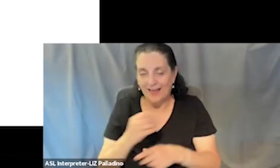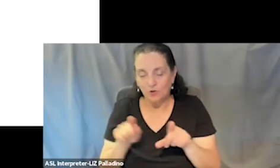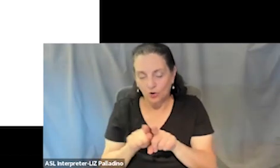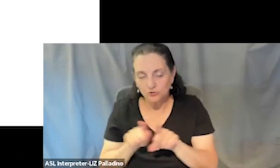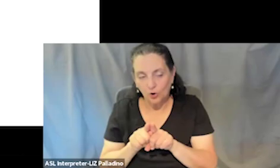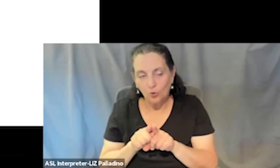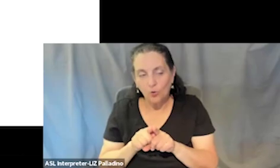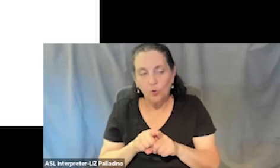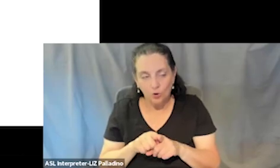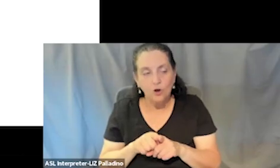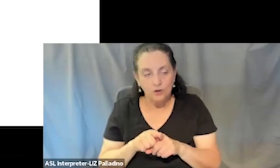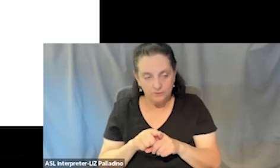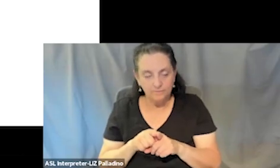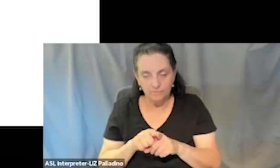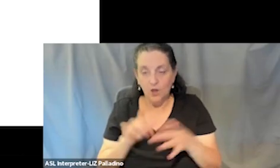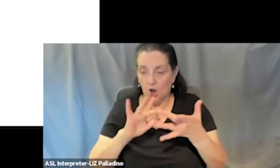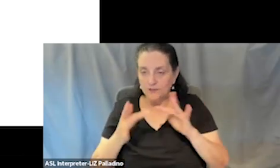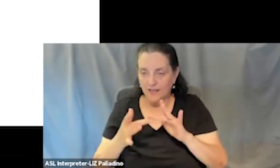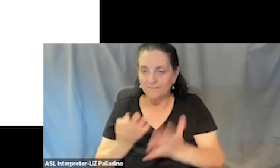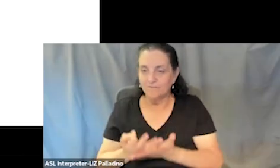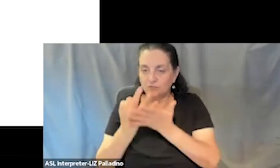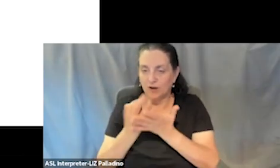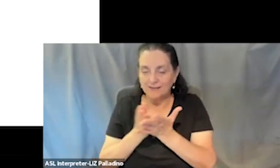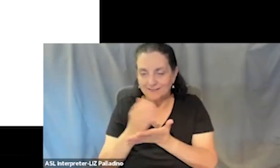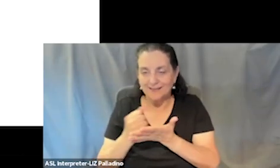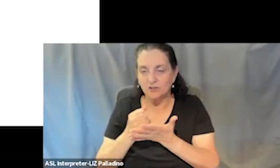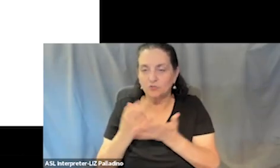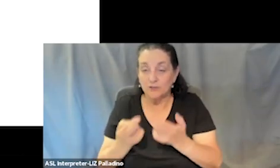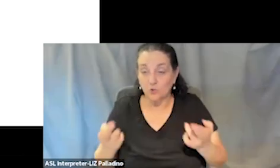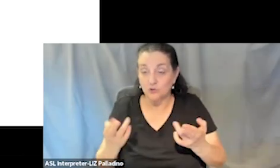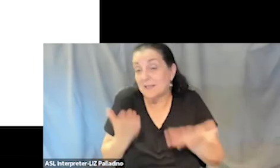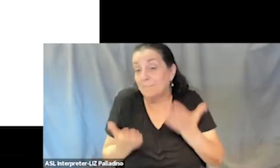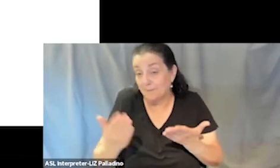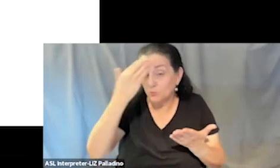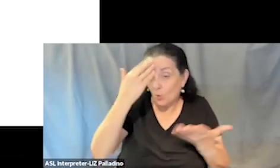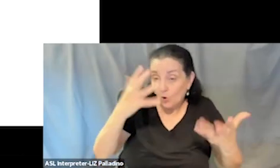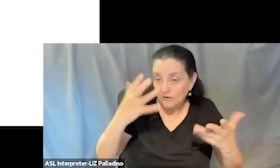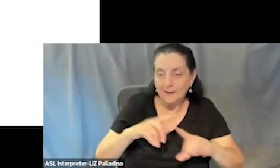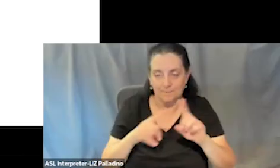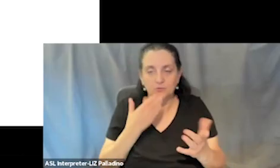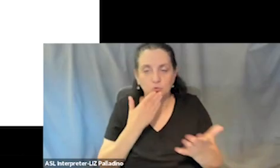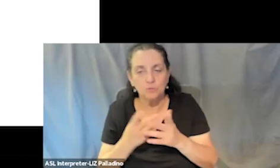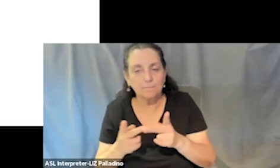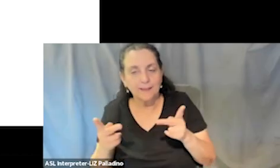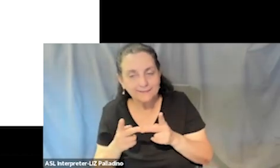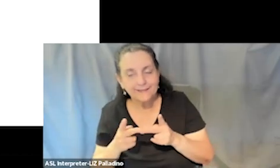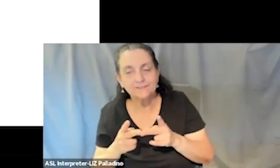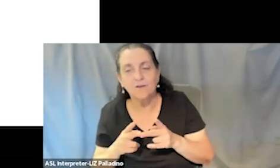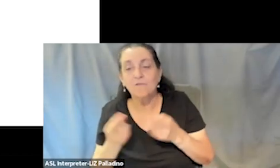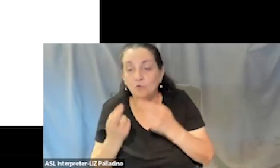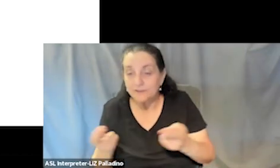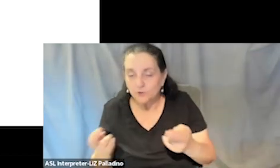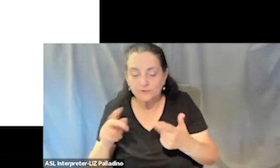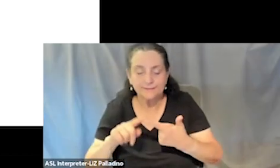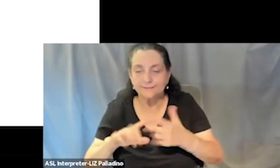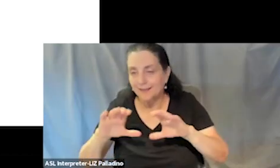some major online fundraising resources that you may be familiar with, but these are great places for resources, classes,